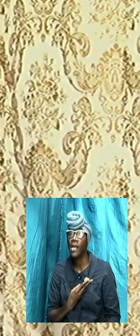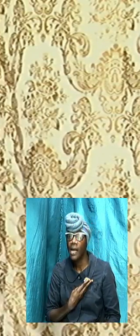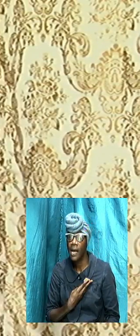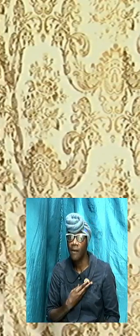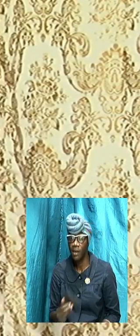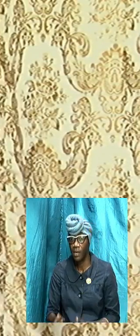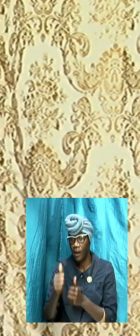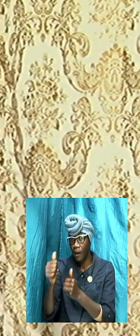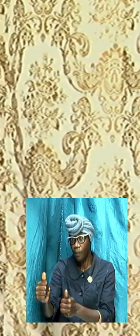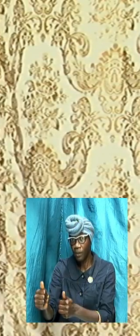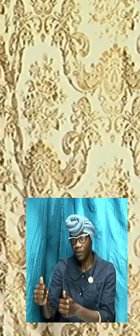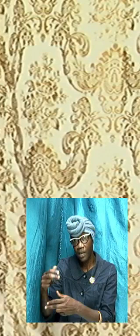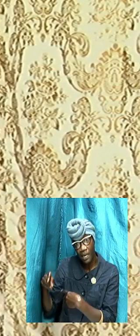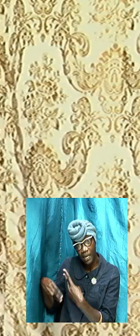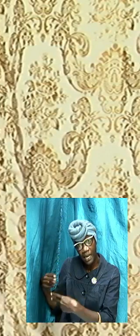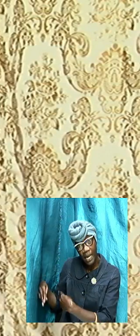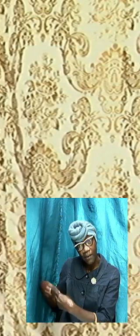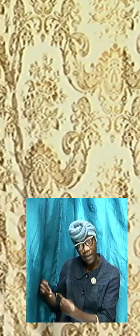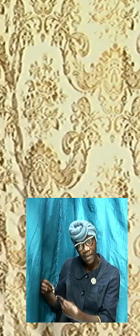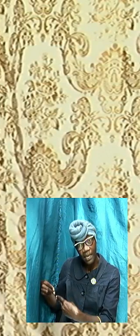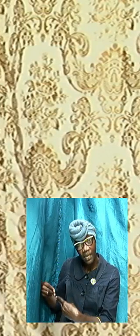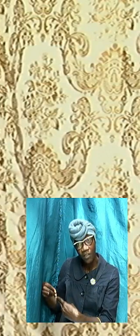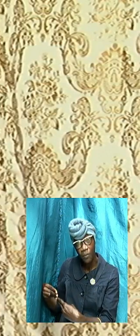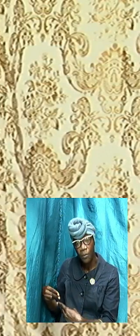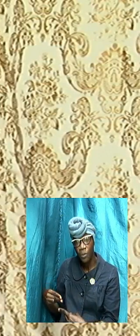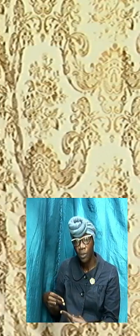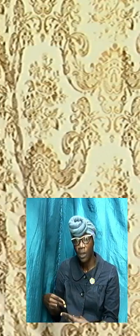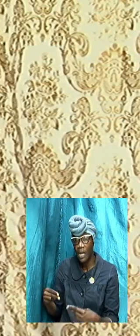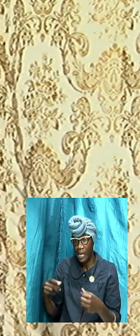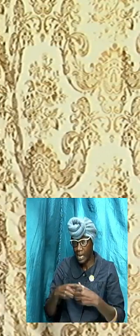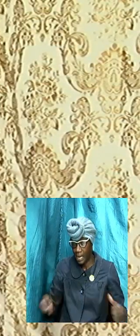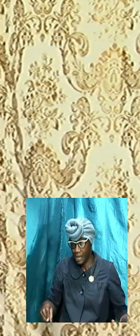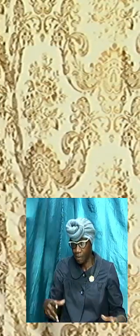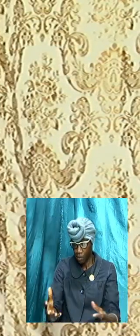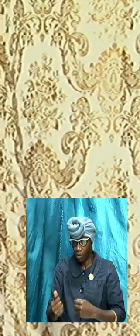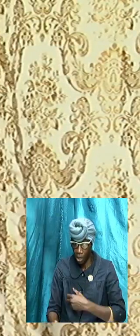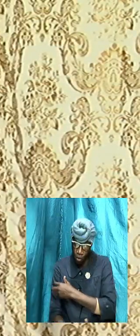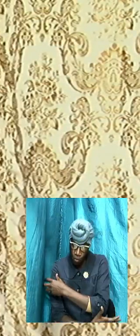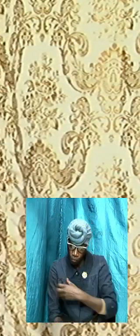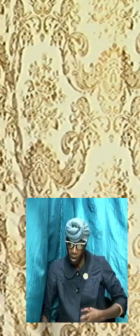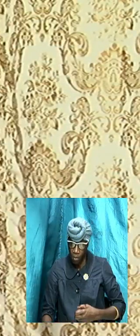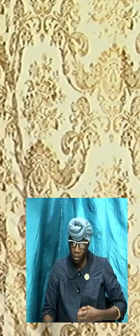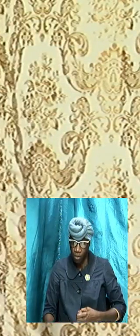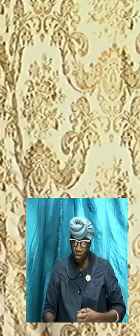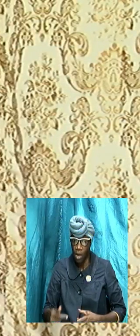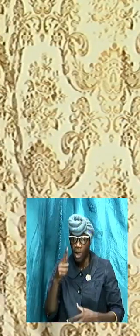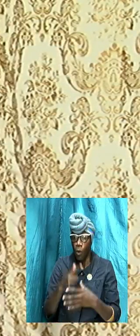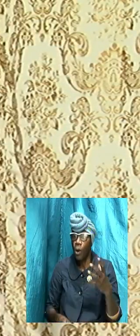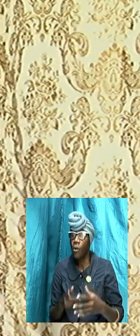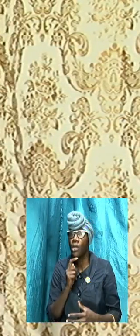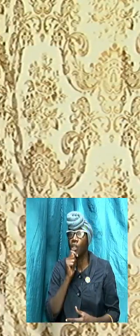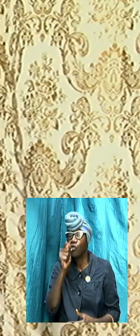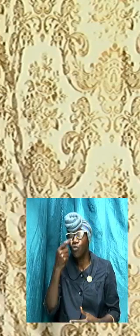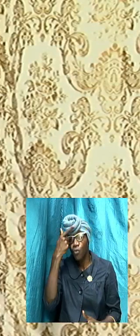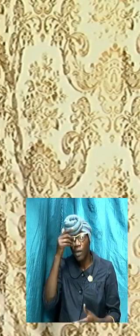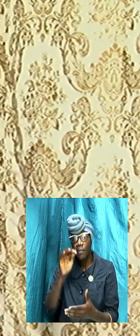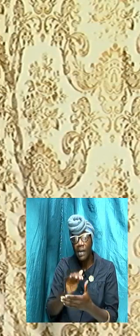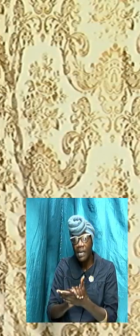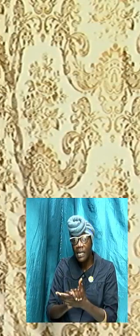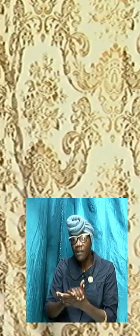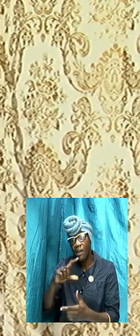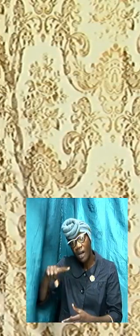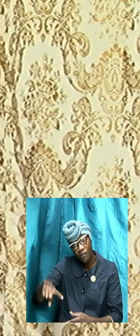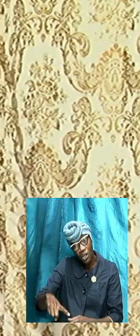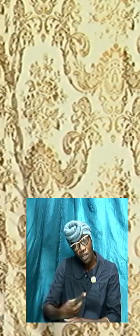enemy want to rob us of our, amen, our heritage. He want to rob us of what we truly believe, amen, he want to rob us of the doctrine, of